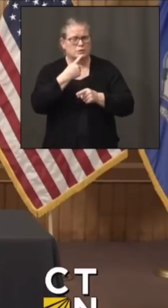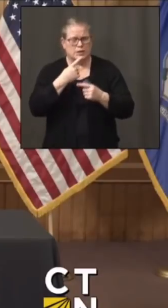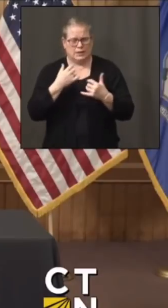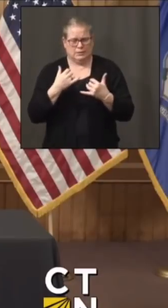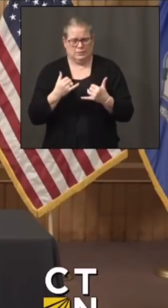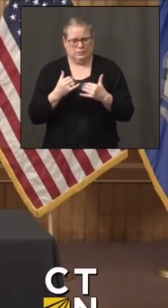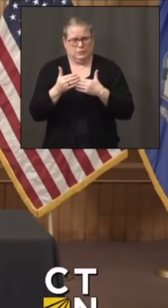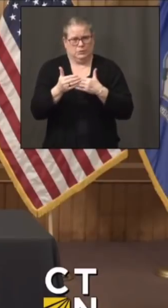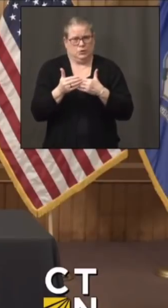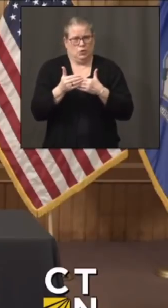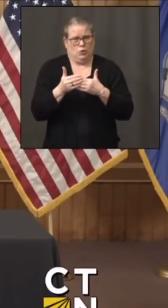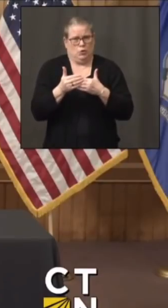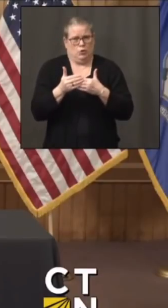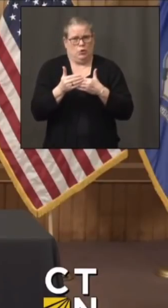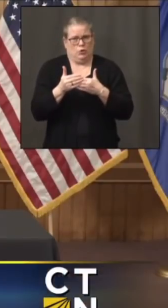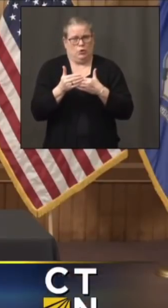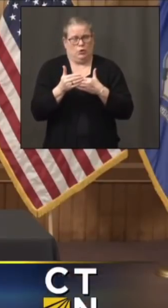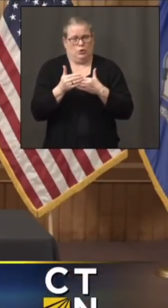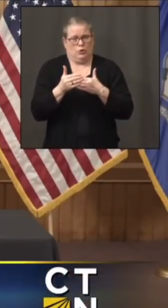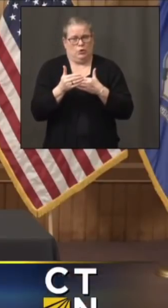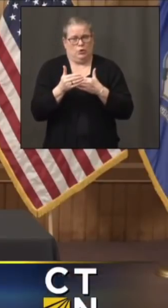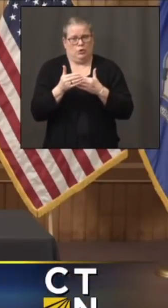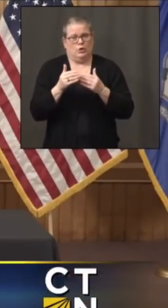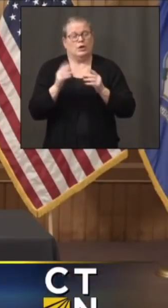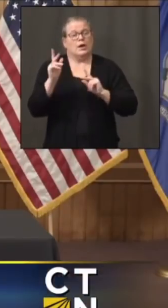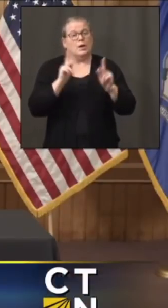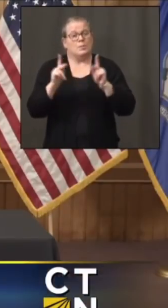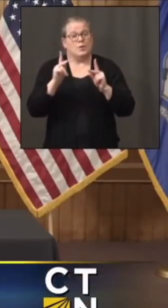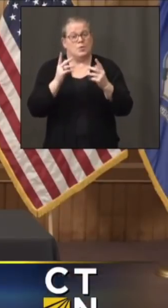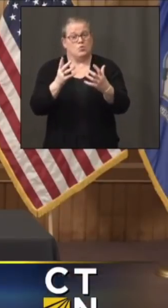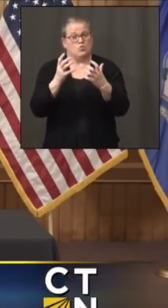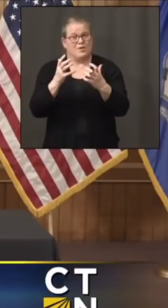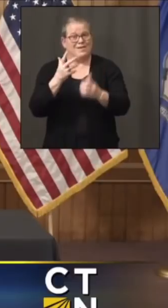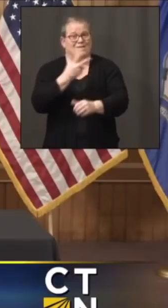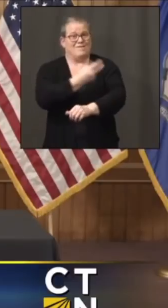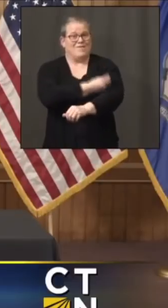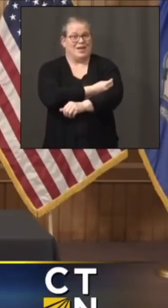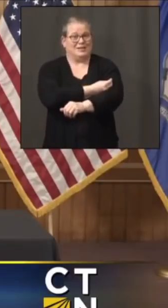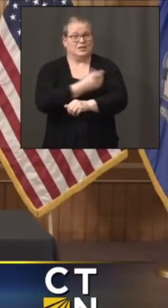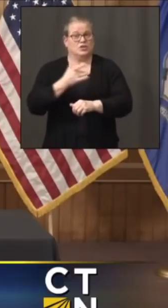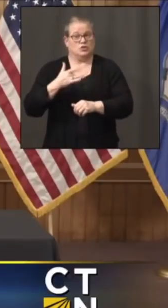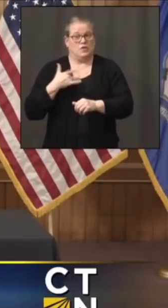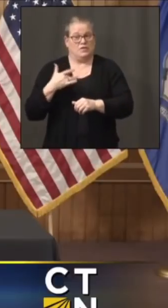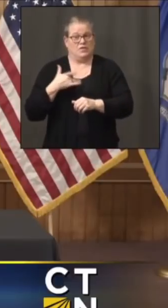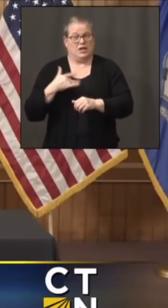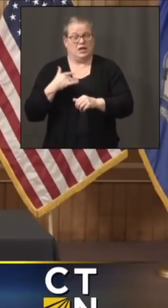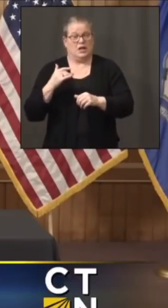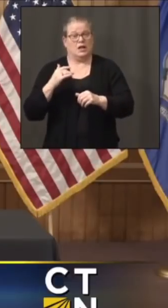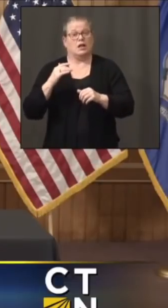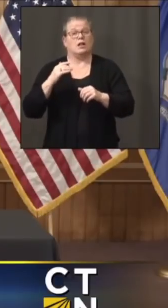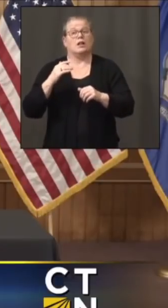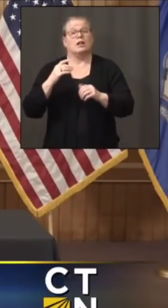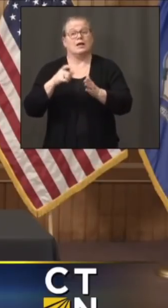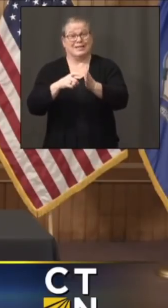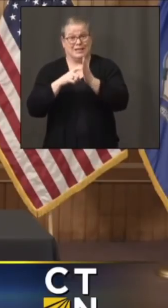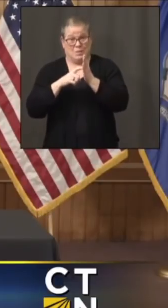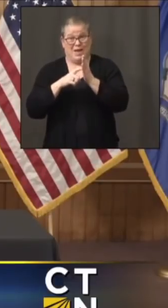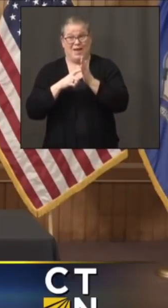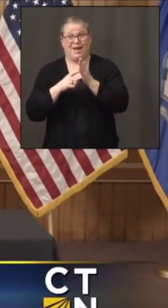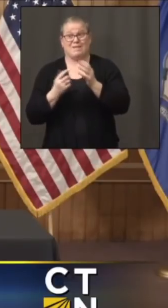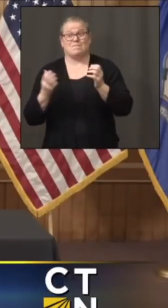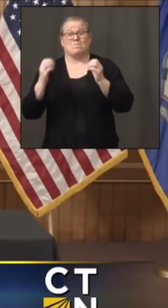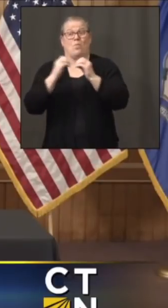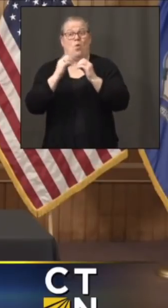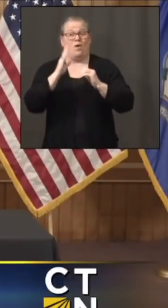the demand for the vaccine to outstrip the supply. If that turns out not the case, and